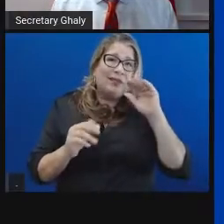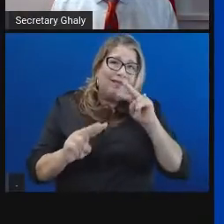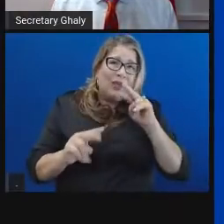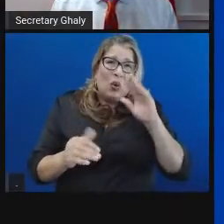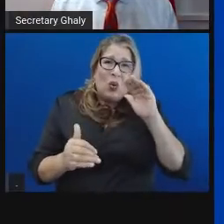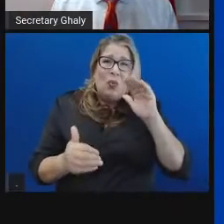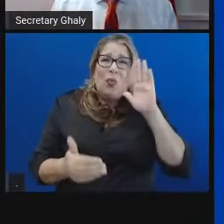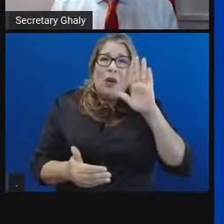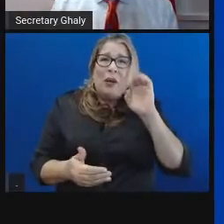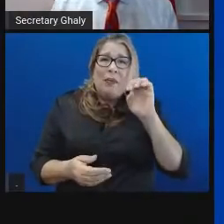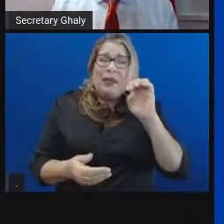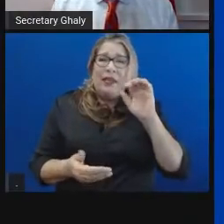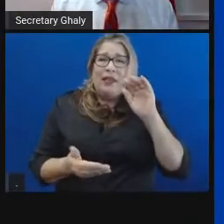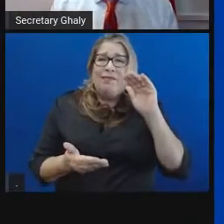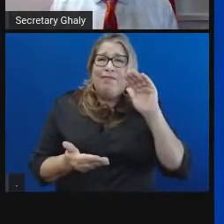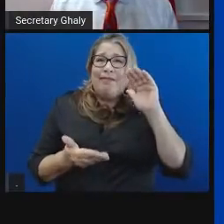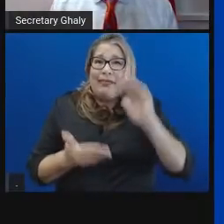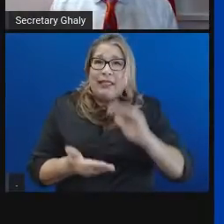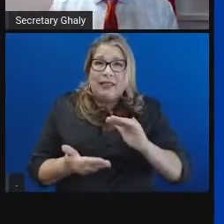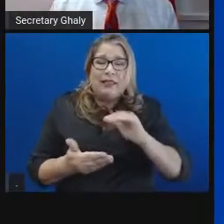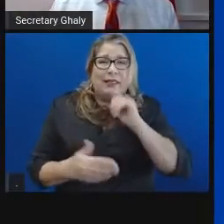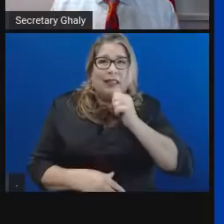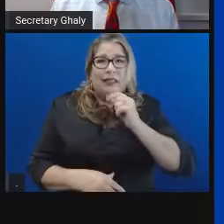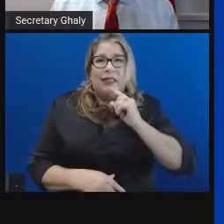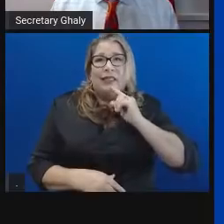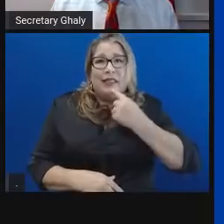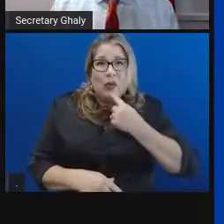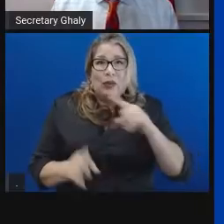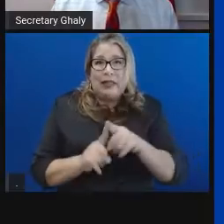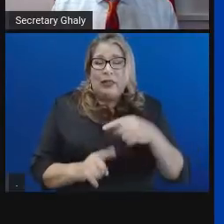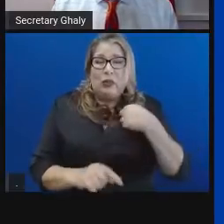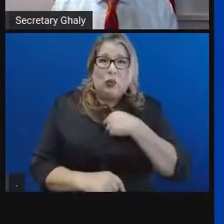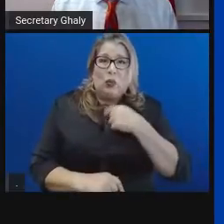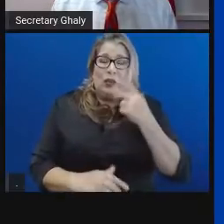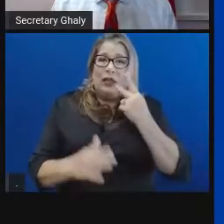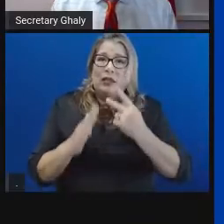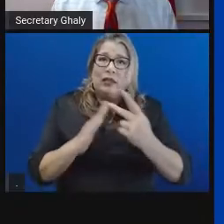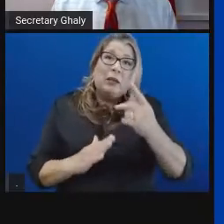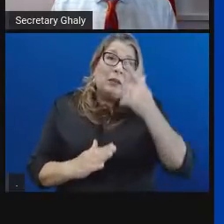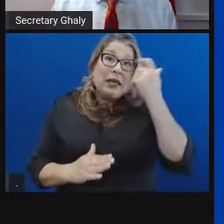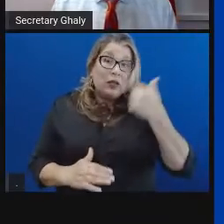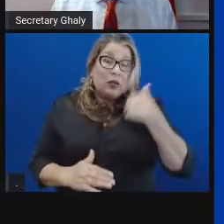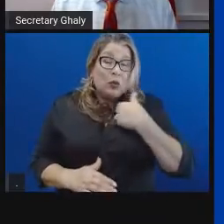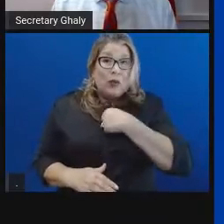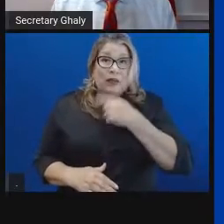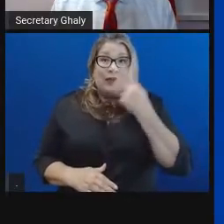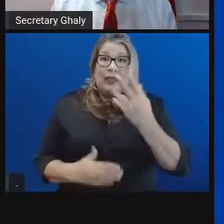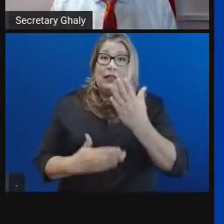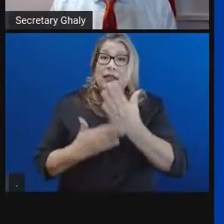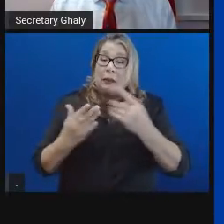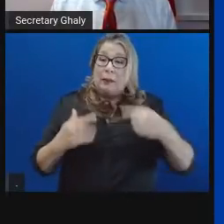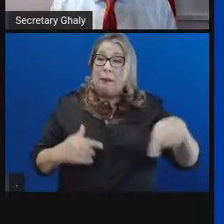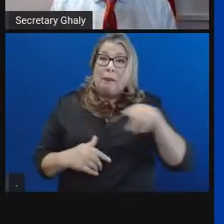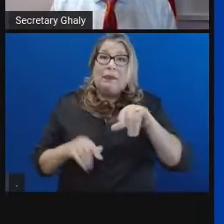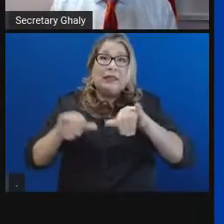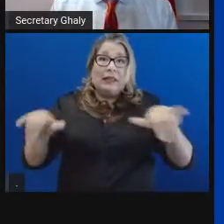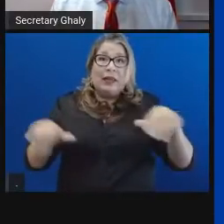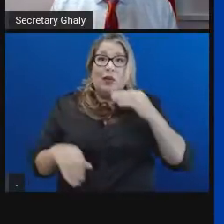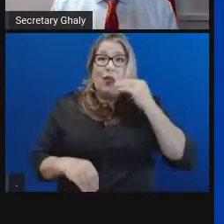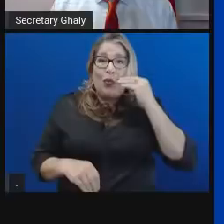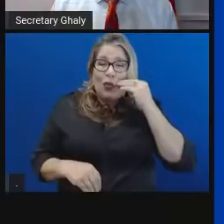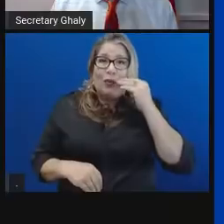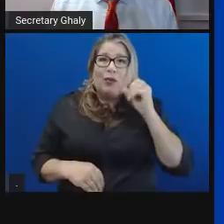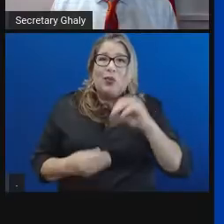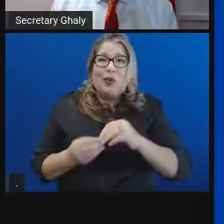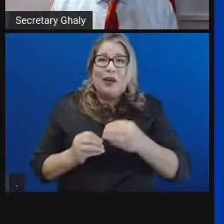would have been had we not seen these reductions in transmission, in part because of that regional stay-at-home order. Next slide,